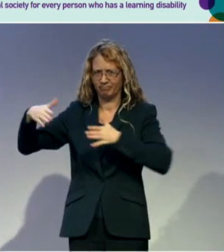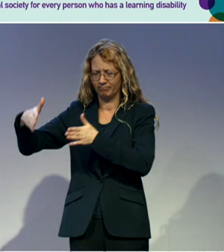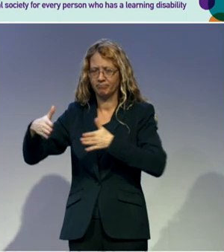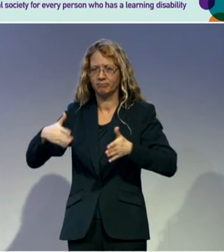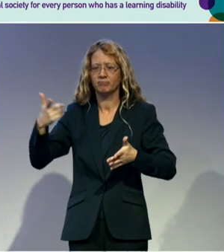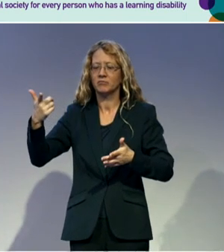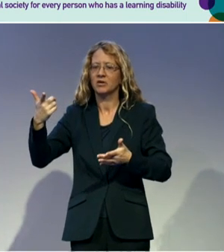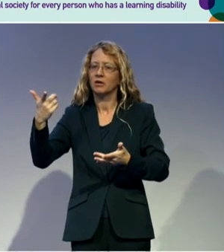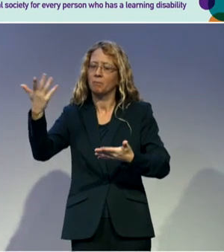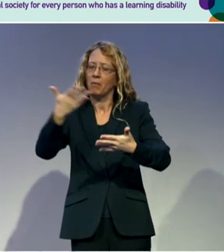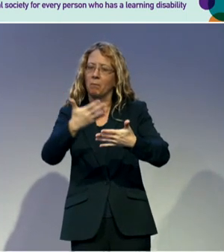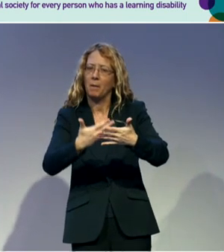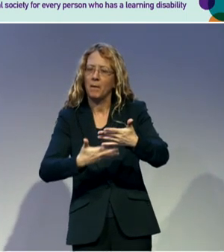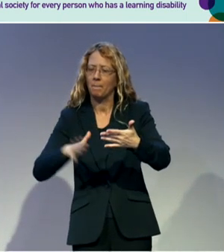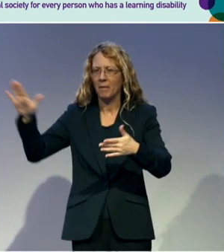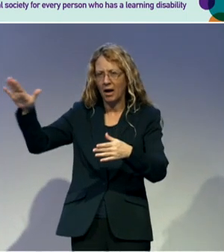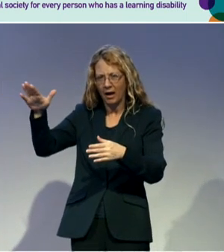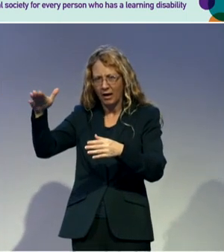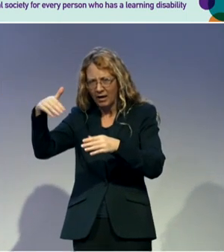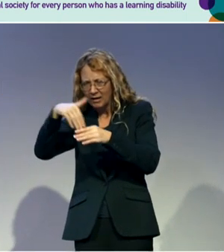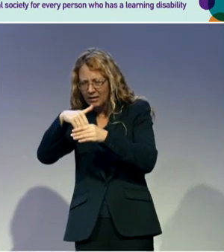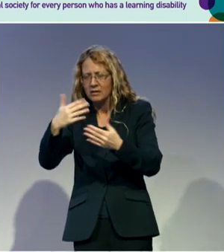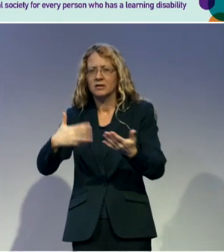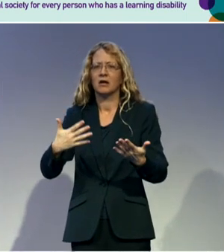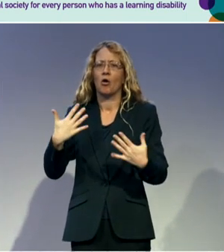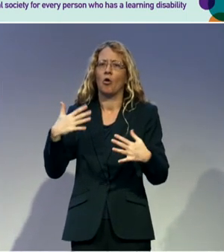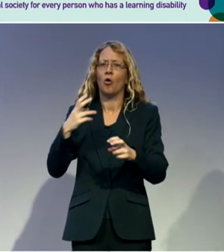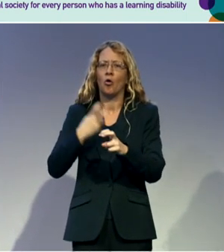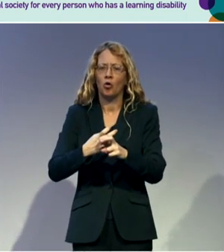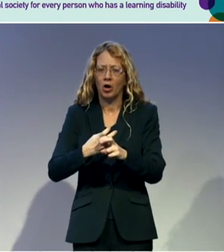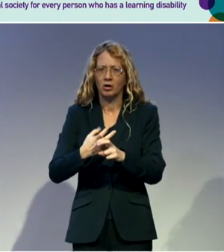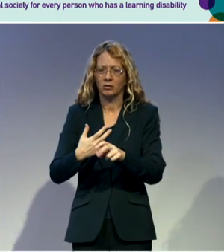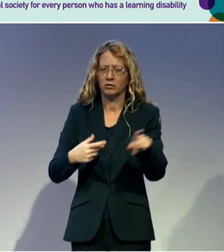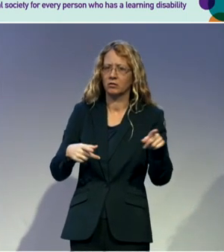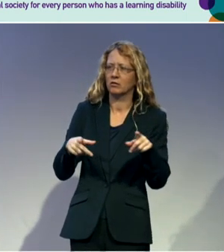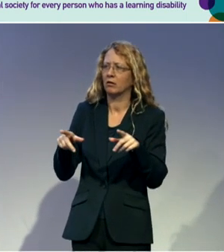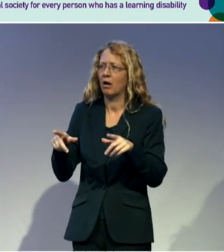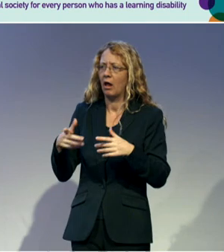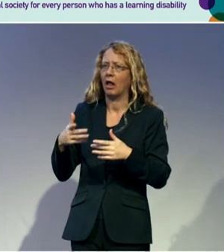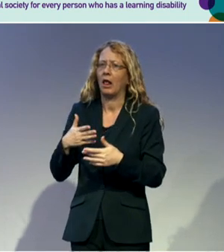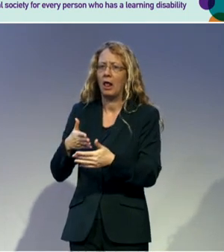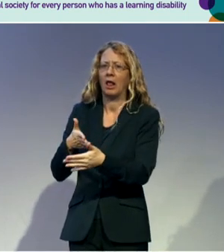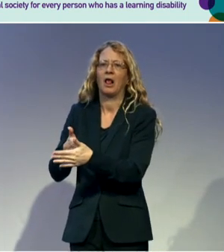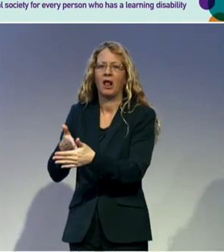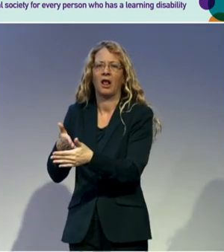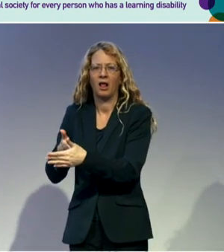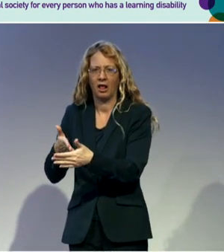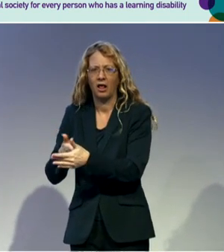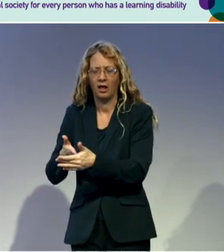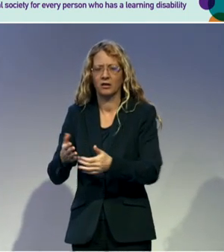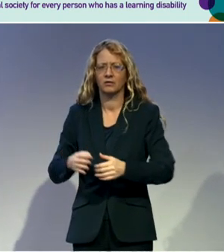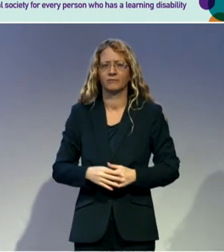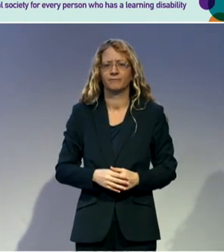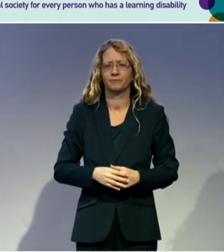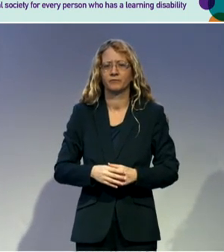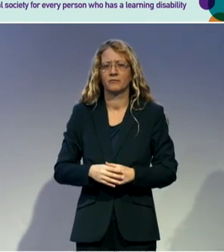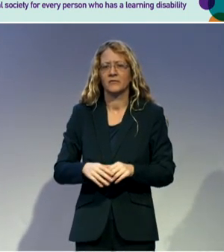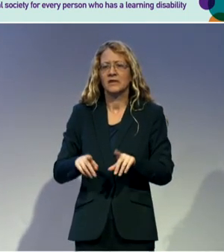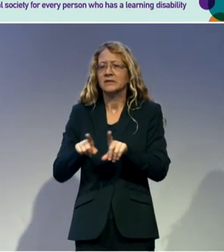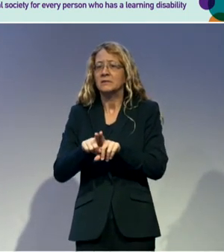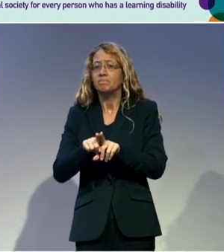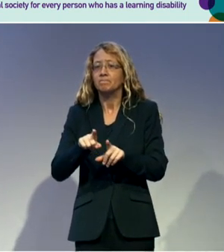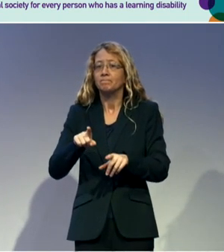vote. Even when we overcome all of this, we still face challenges like snap elections, which don't give enough